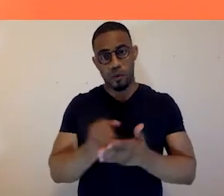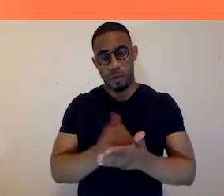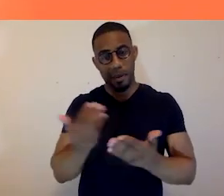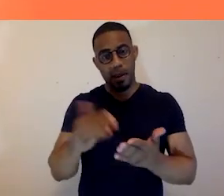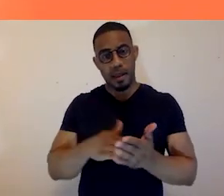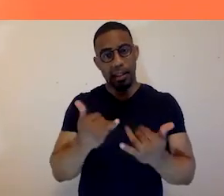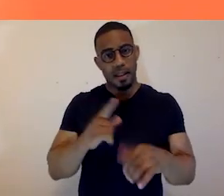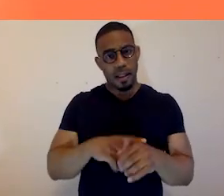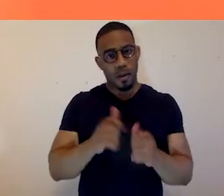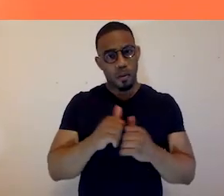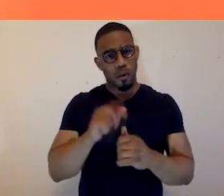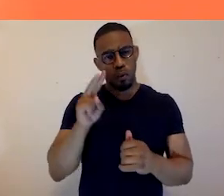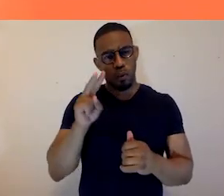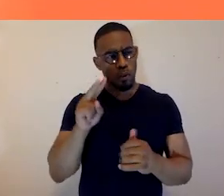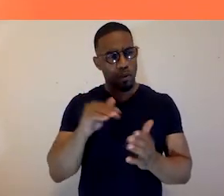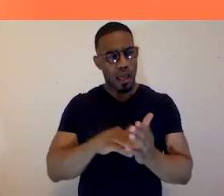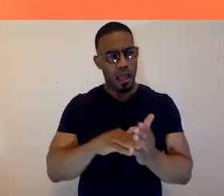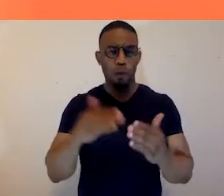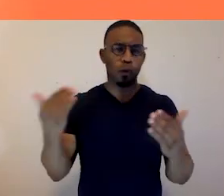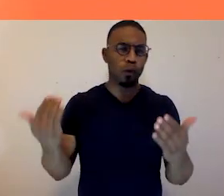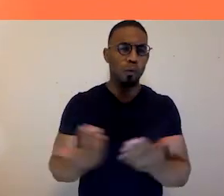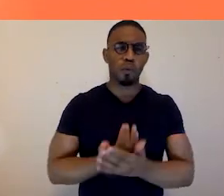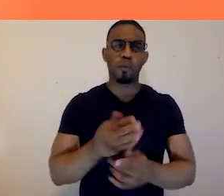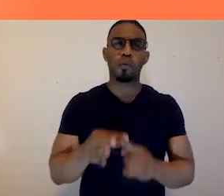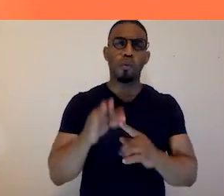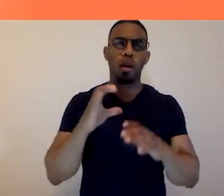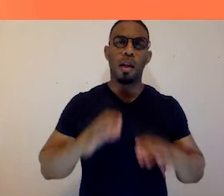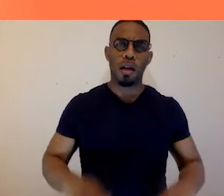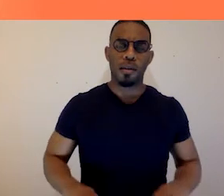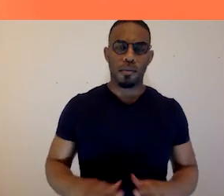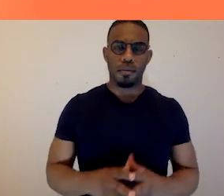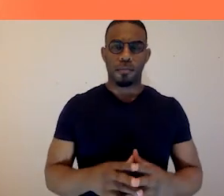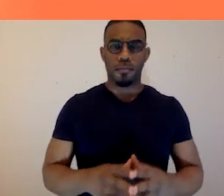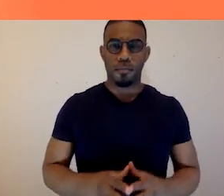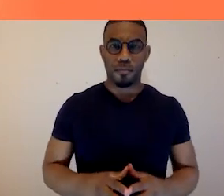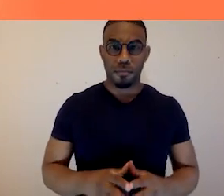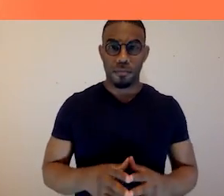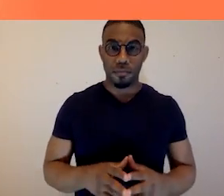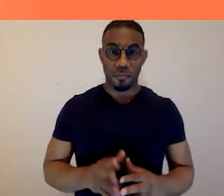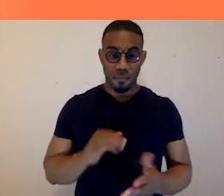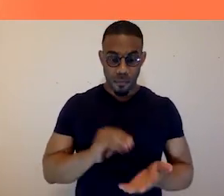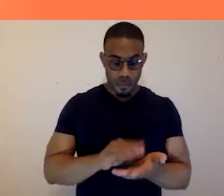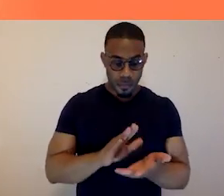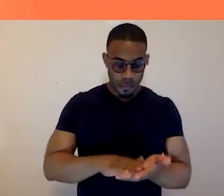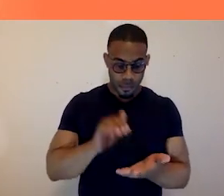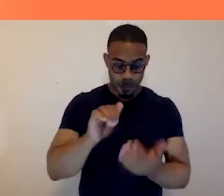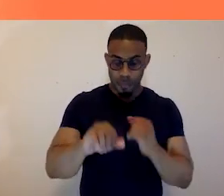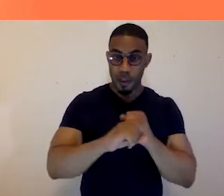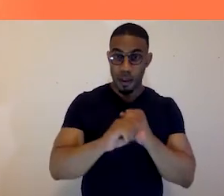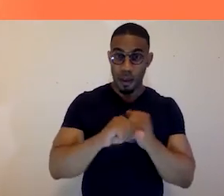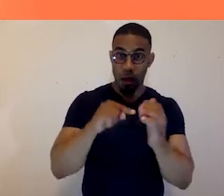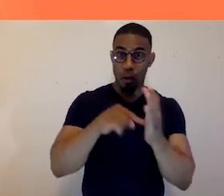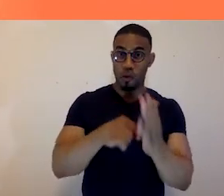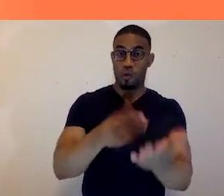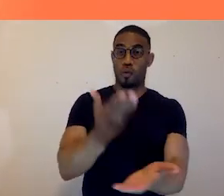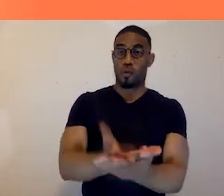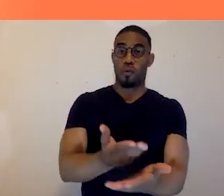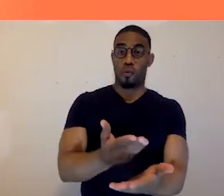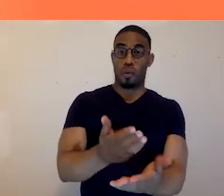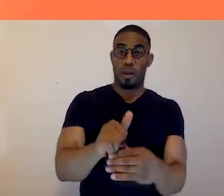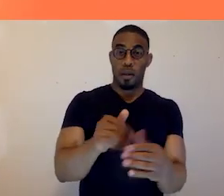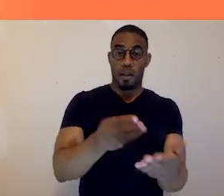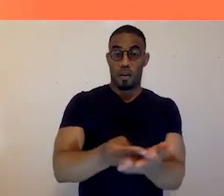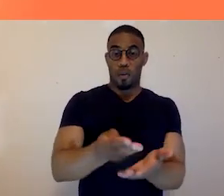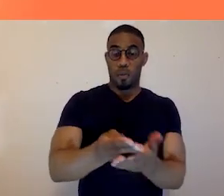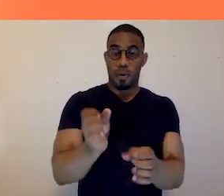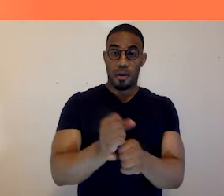this time with 2,000 new unique customers. And I captured the ads shown and the